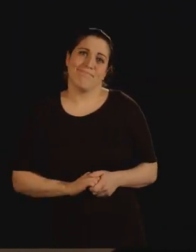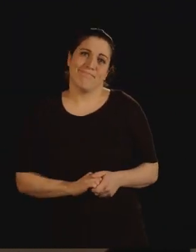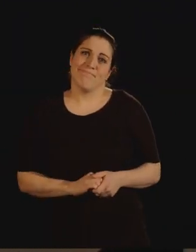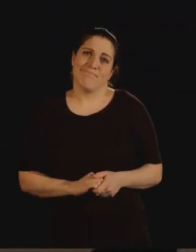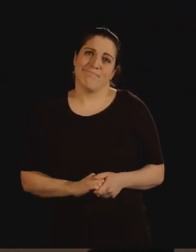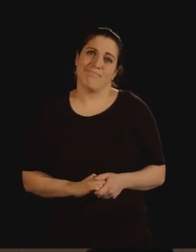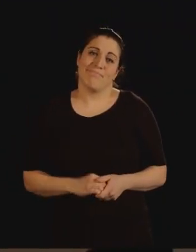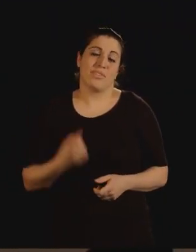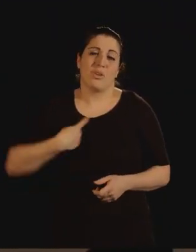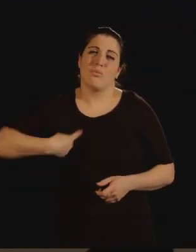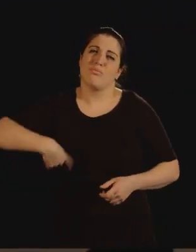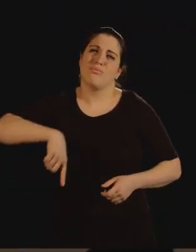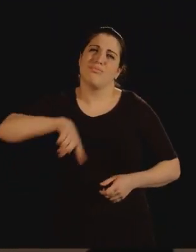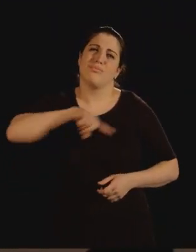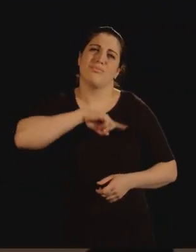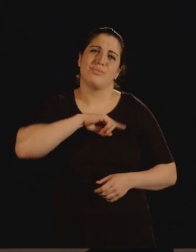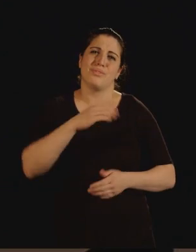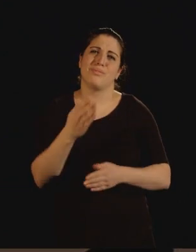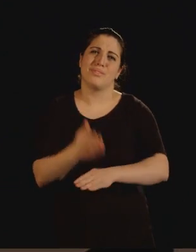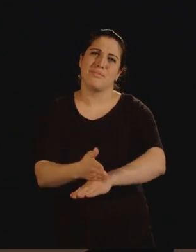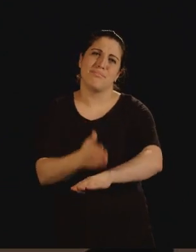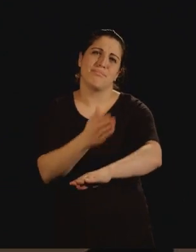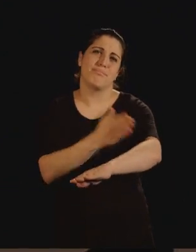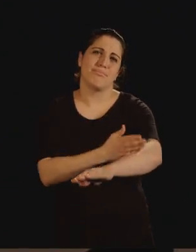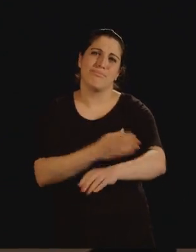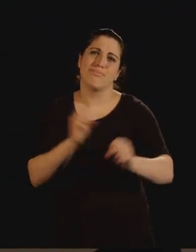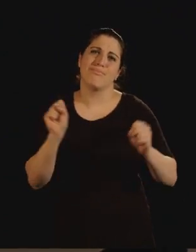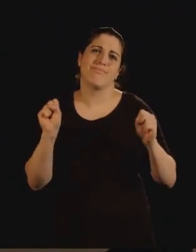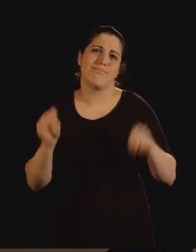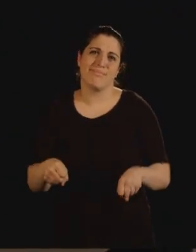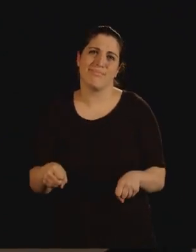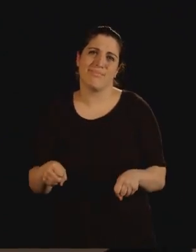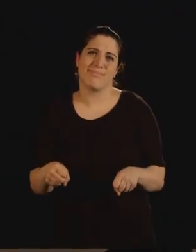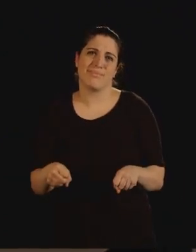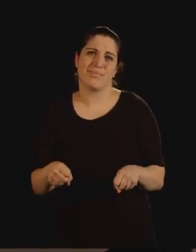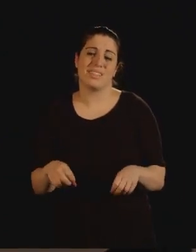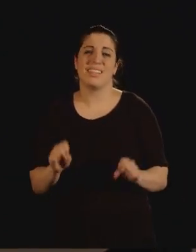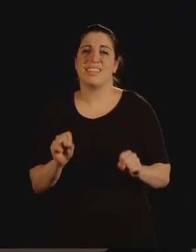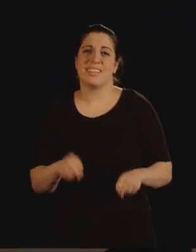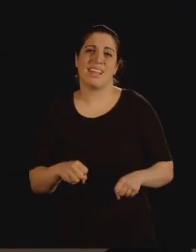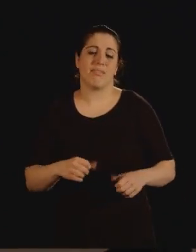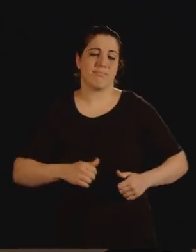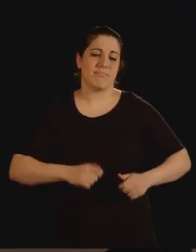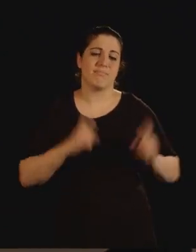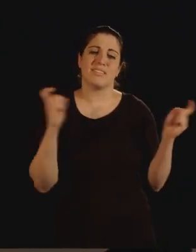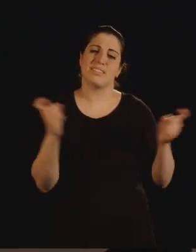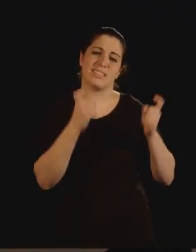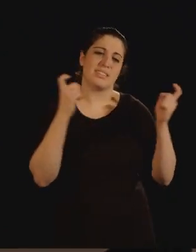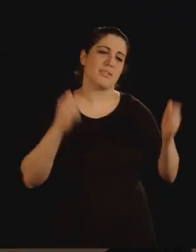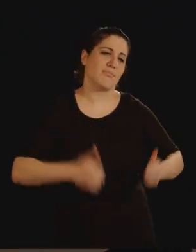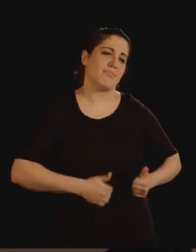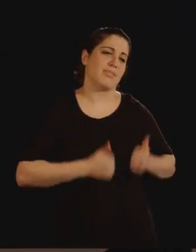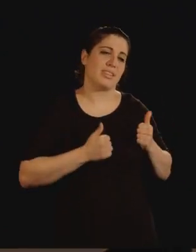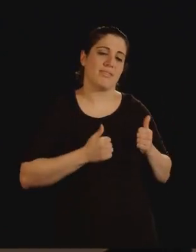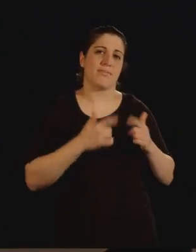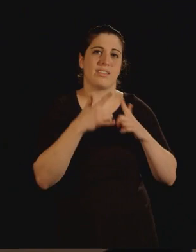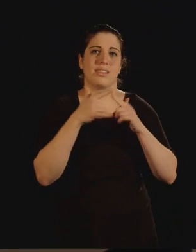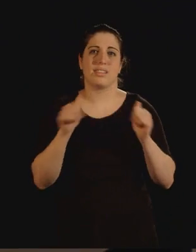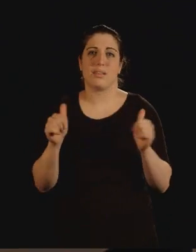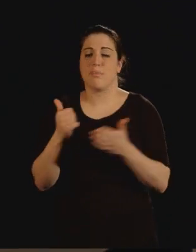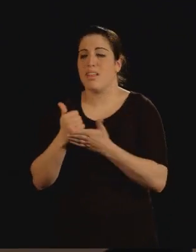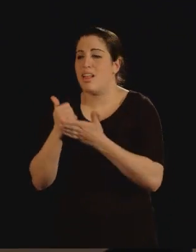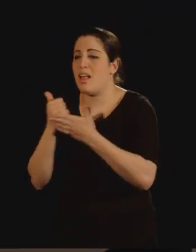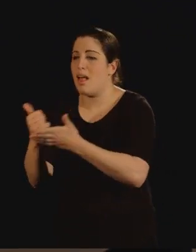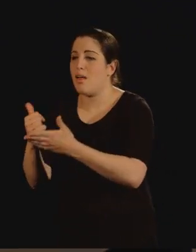We can do so much better. Why not celebrate a life well lived by helping to heal the